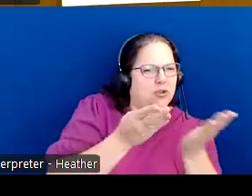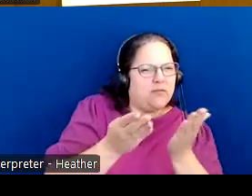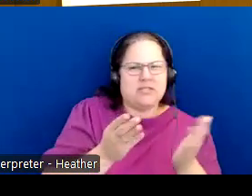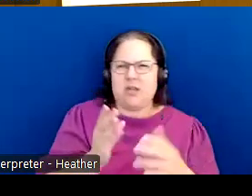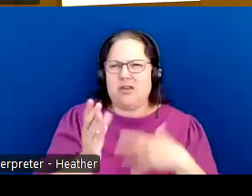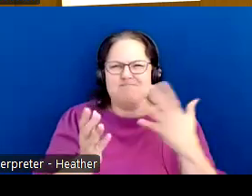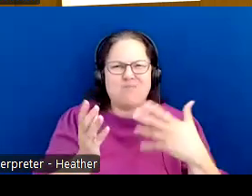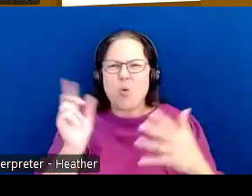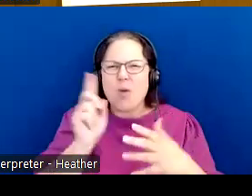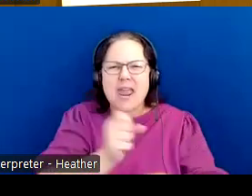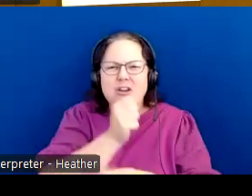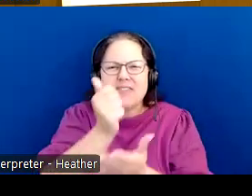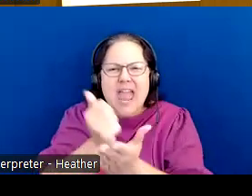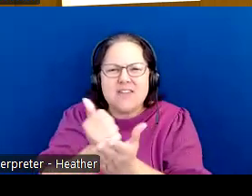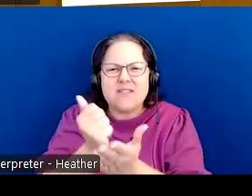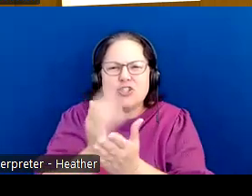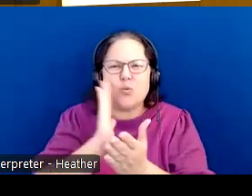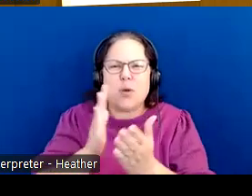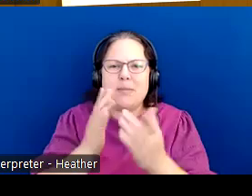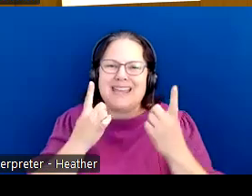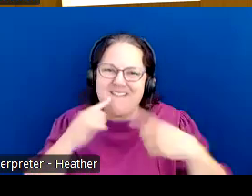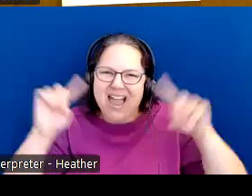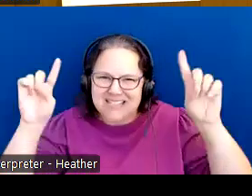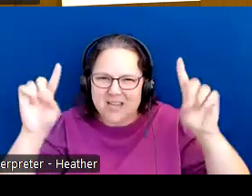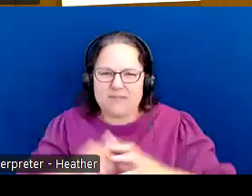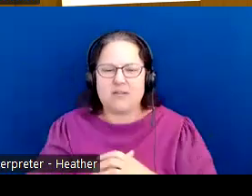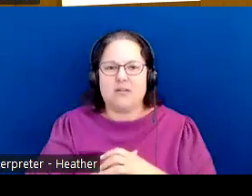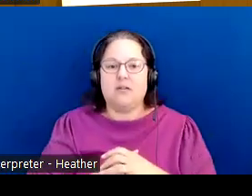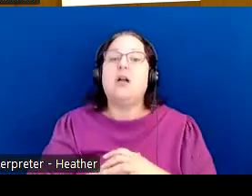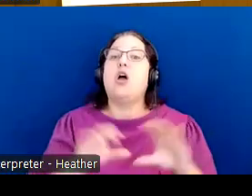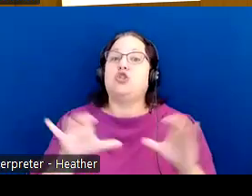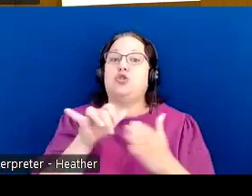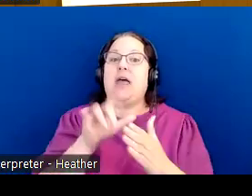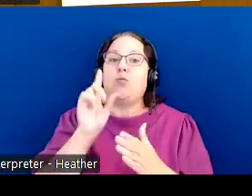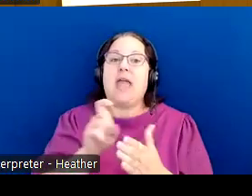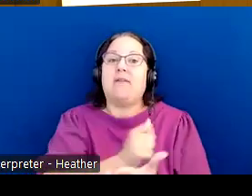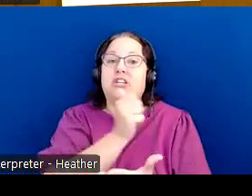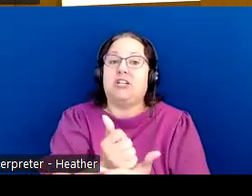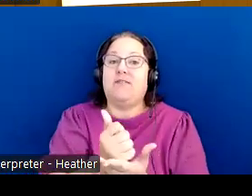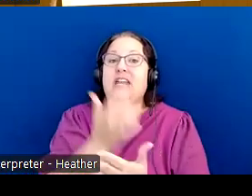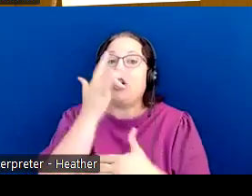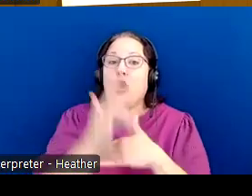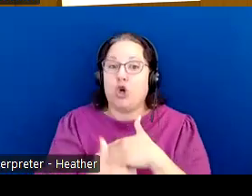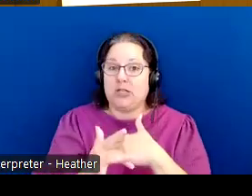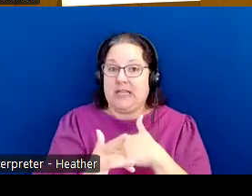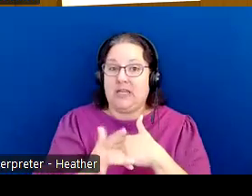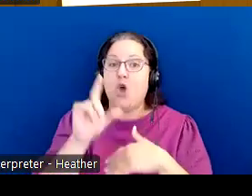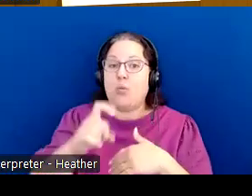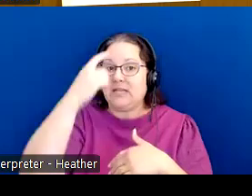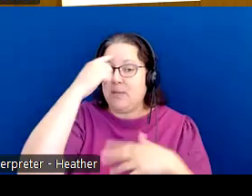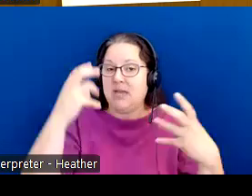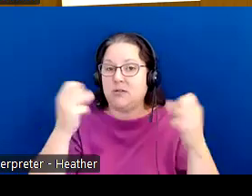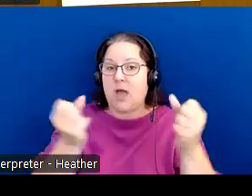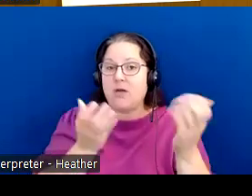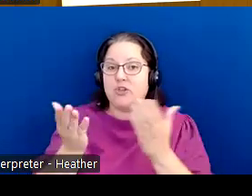our interventions are going to be most effective? In order to do that, we've got to intervene early. We've got to get our mental health services